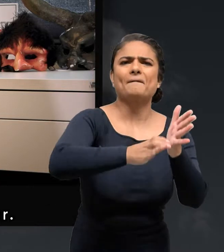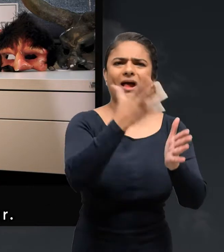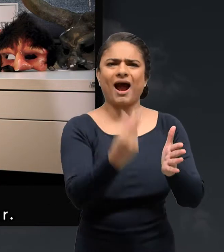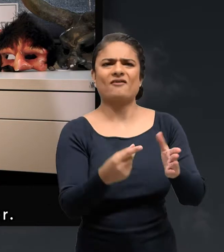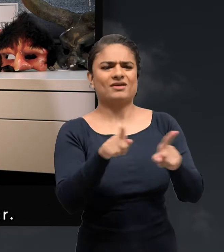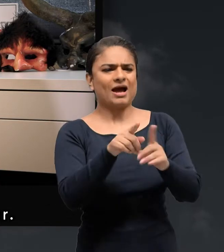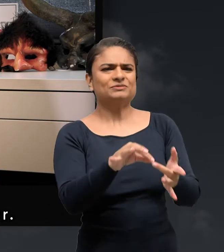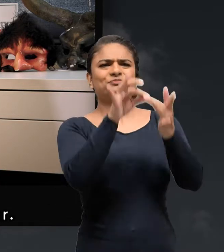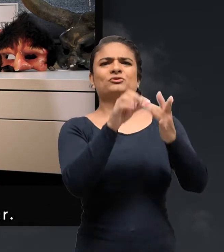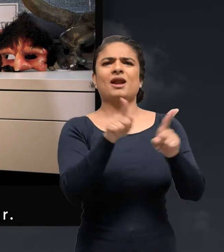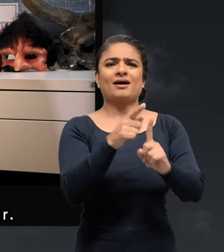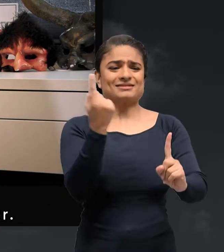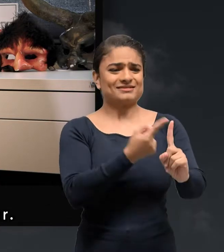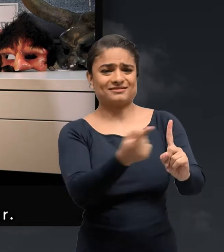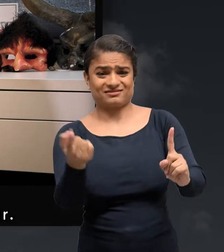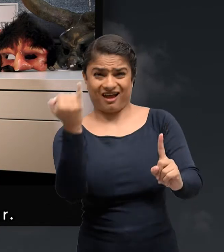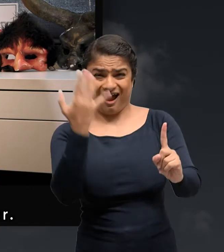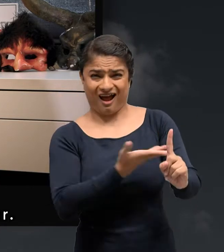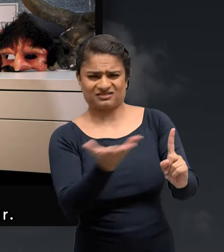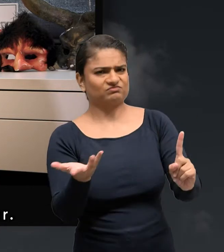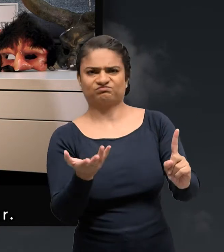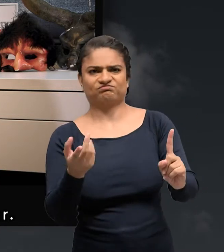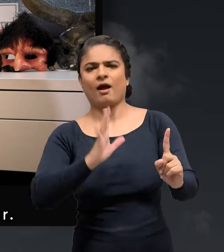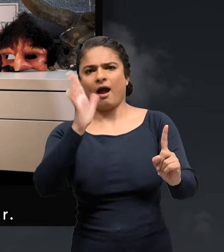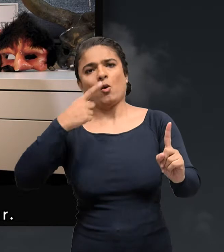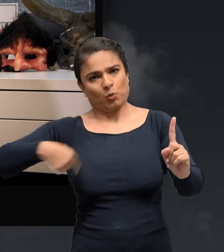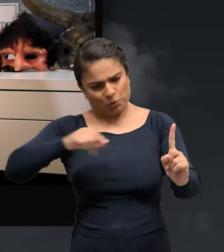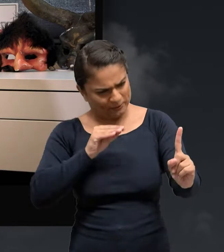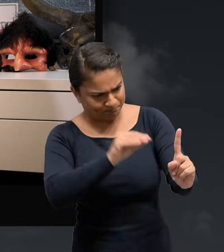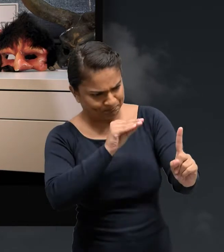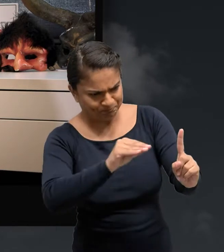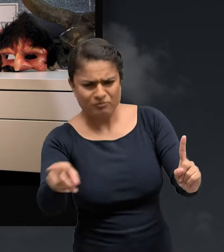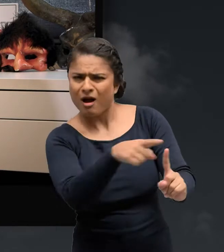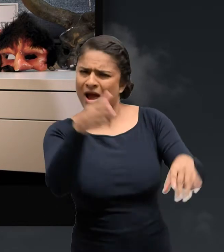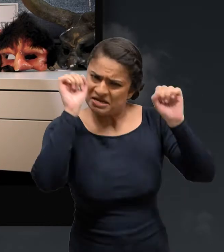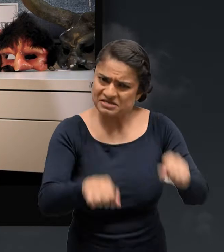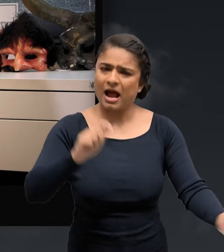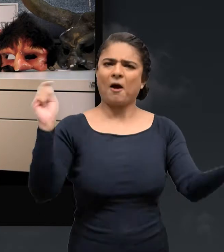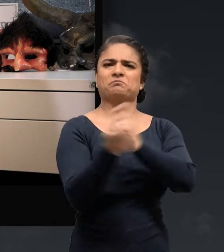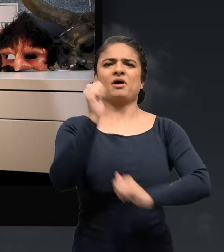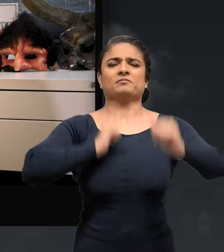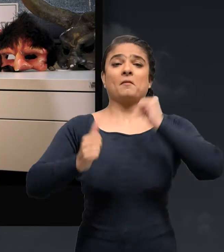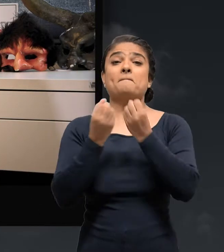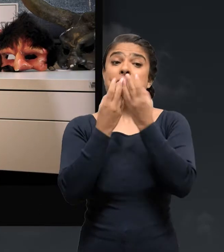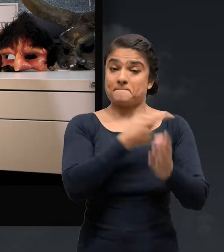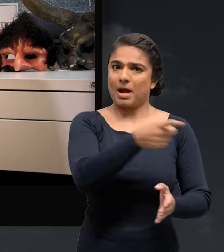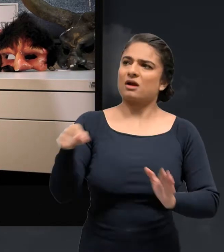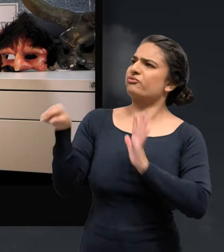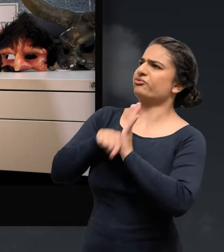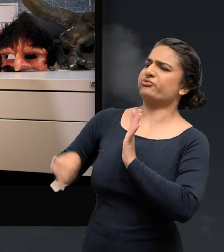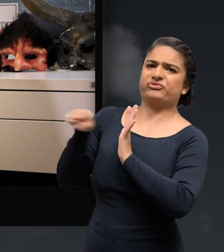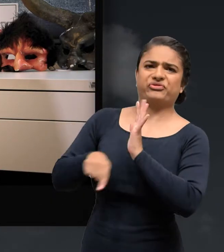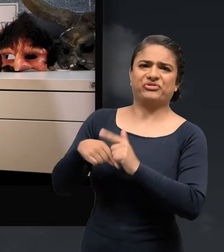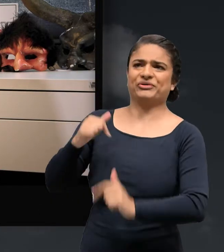see themselves being artists or even dancers for that matter. So there is still a lot of stereotypes around